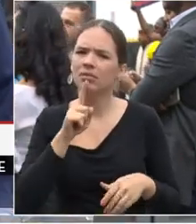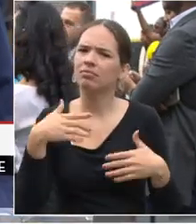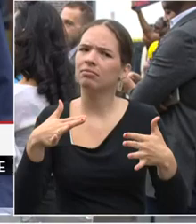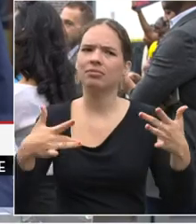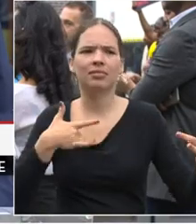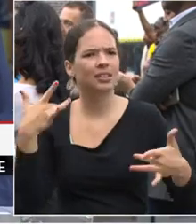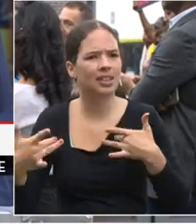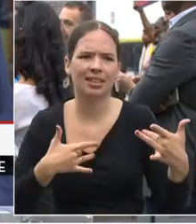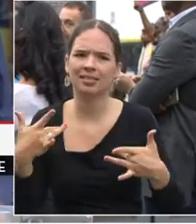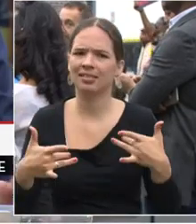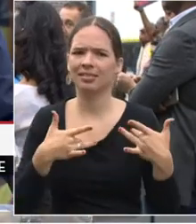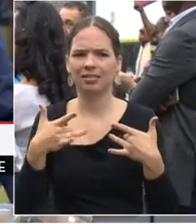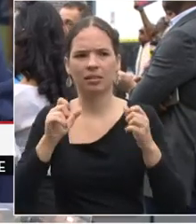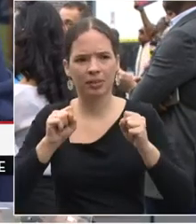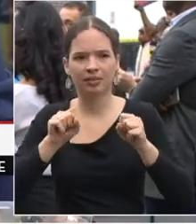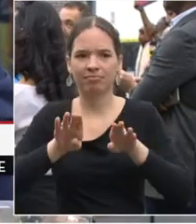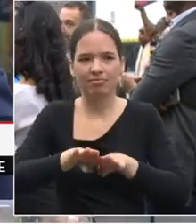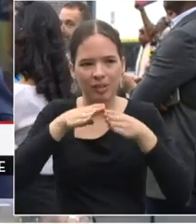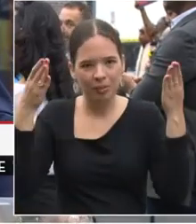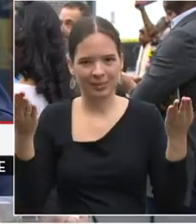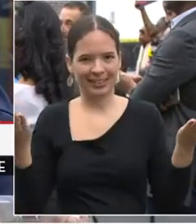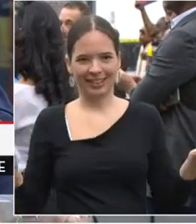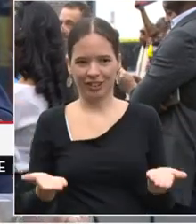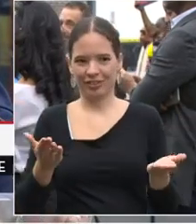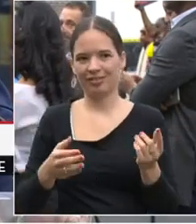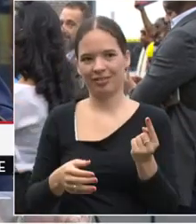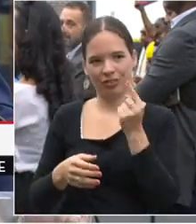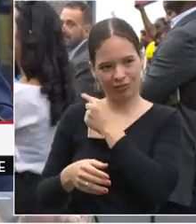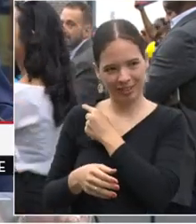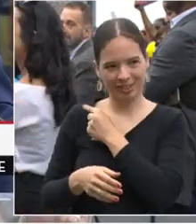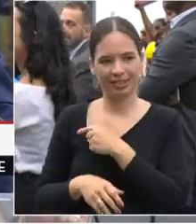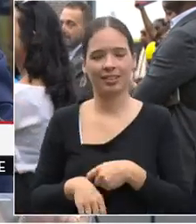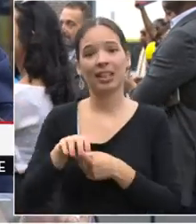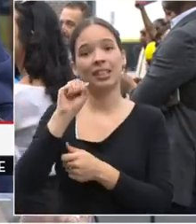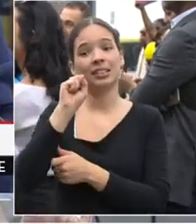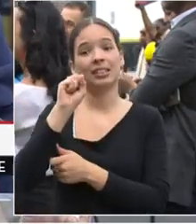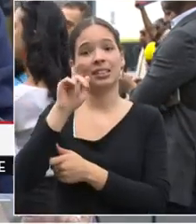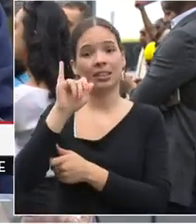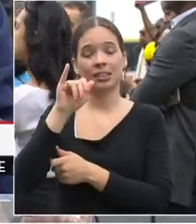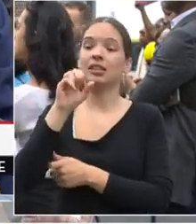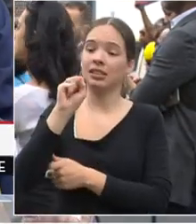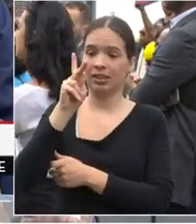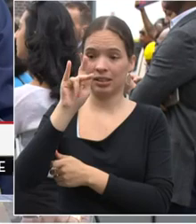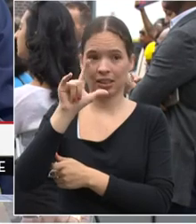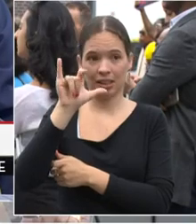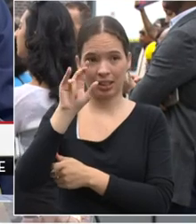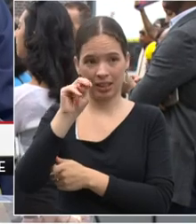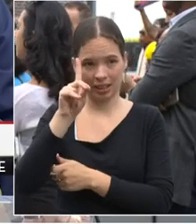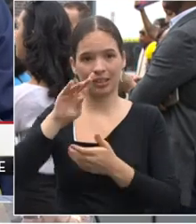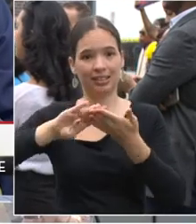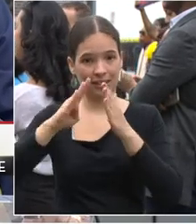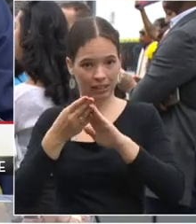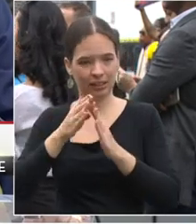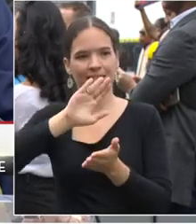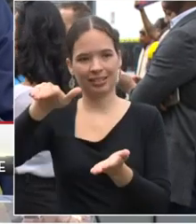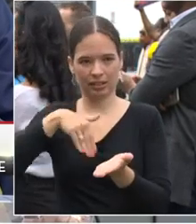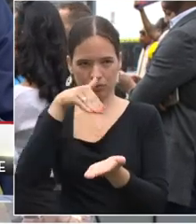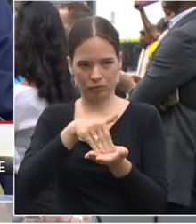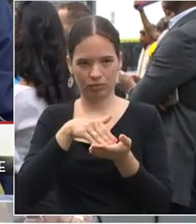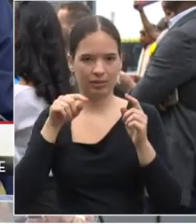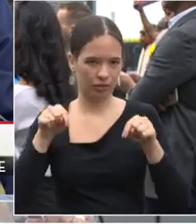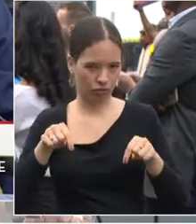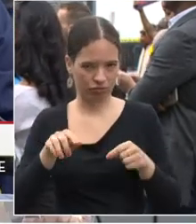be able to open here in the Skyland Town Center. I'm very